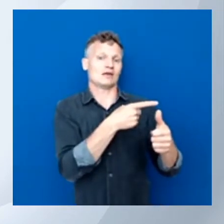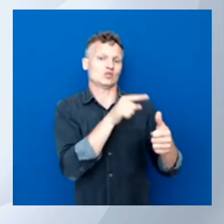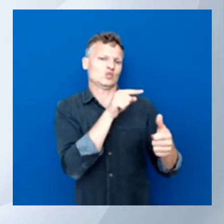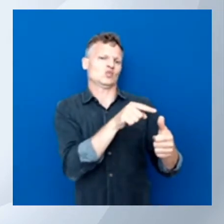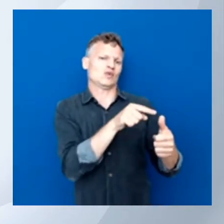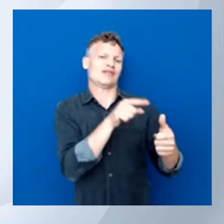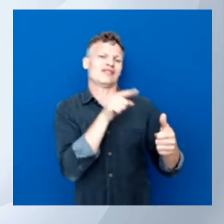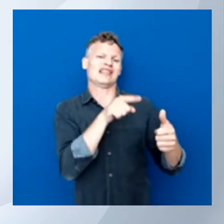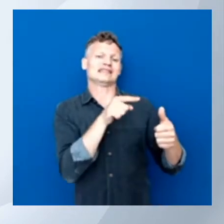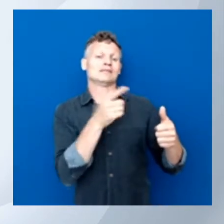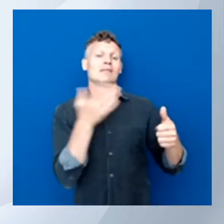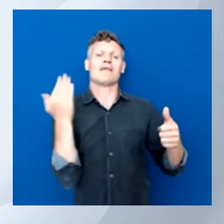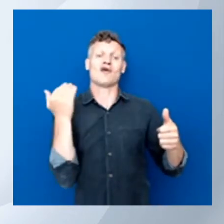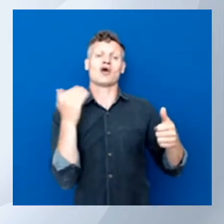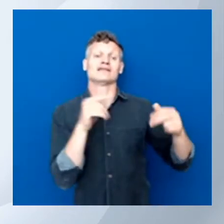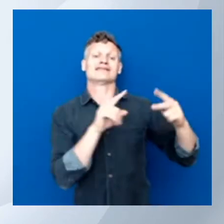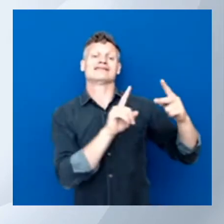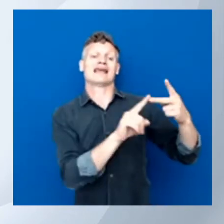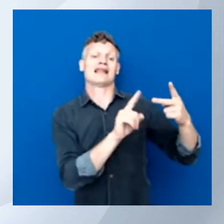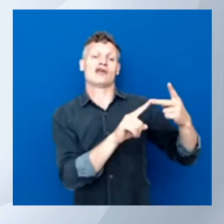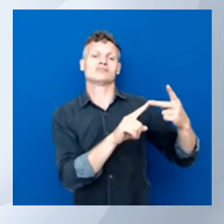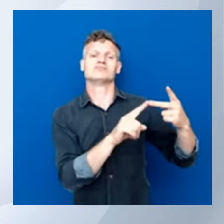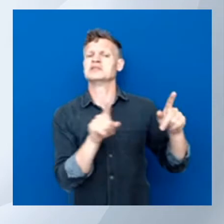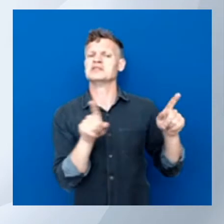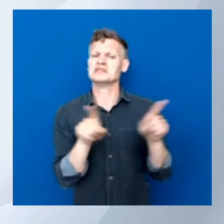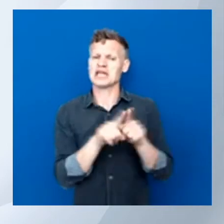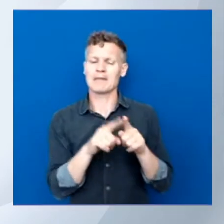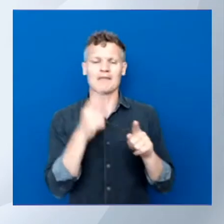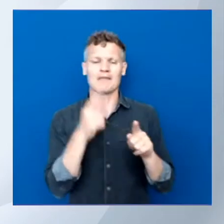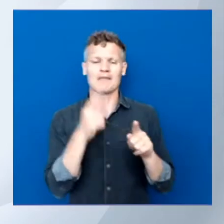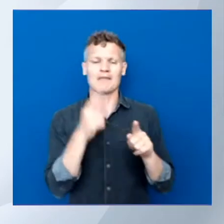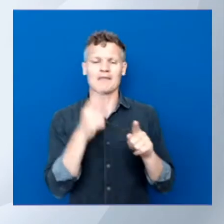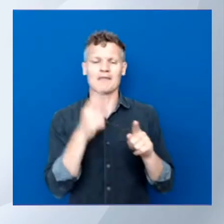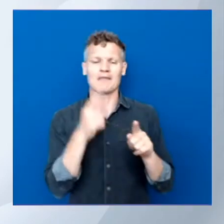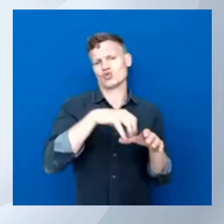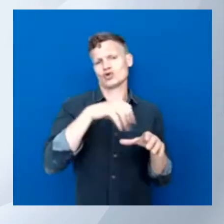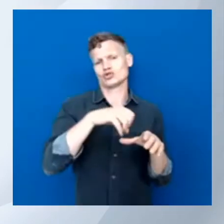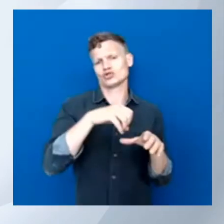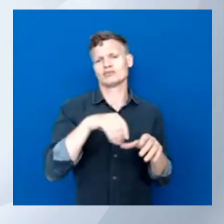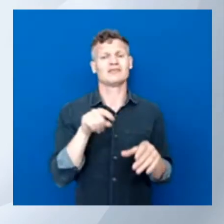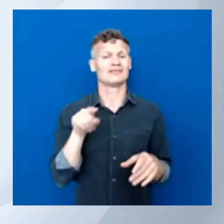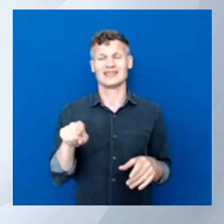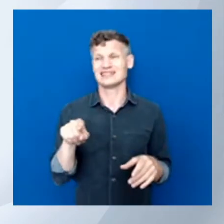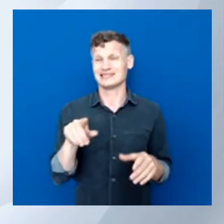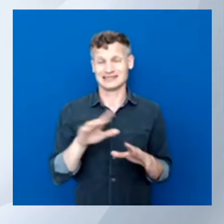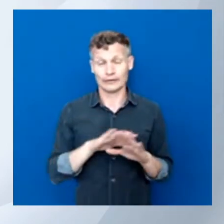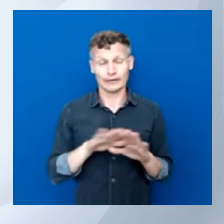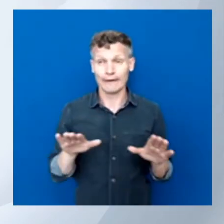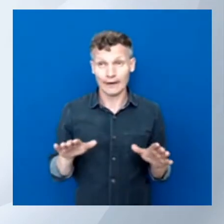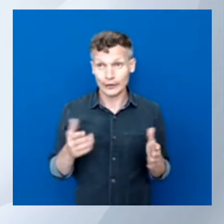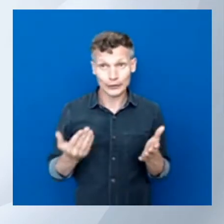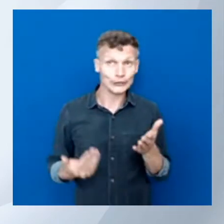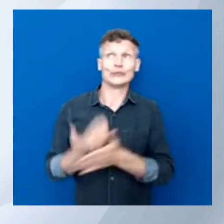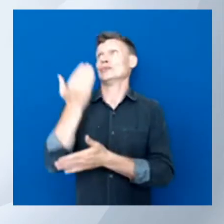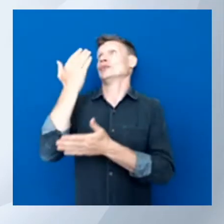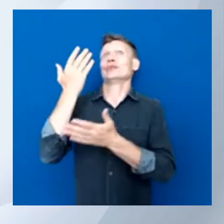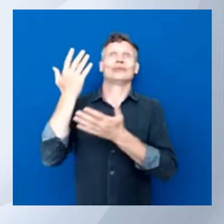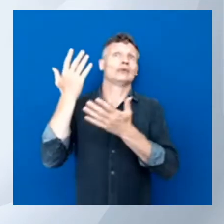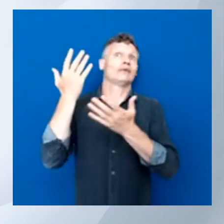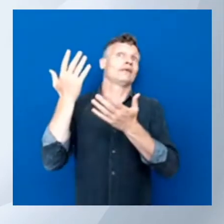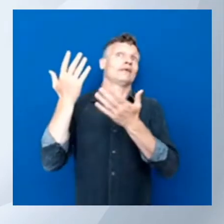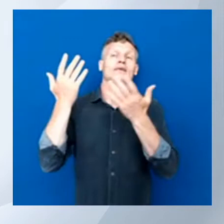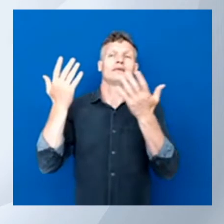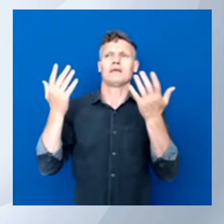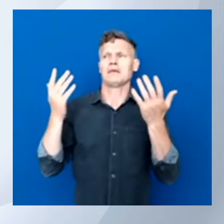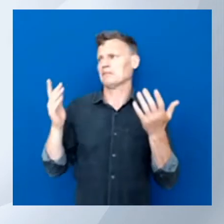the storage. Now, this isn't a hugely alien concept either. I'm sure people are aware of this sort of setup and the faults and